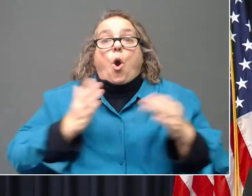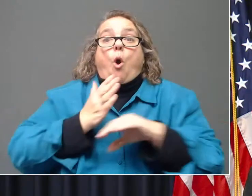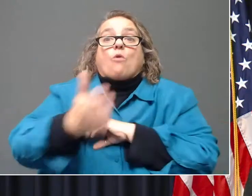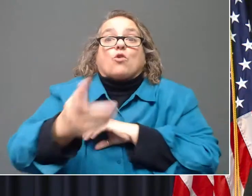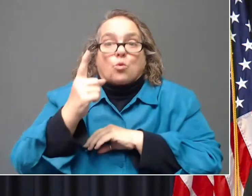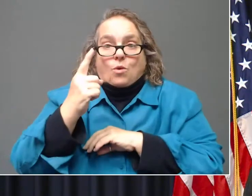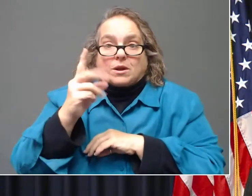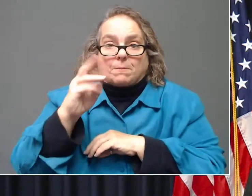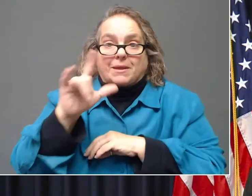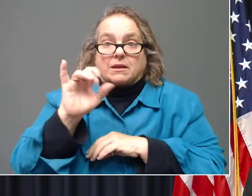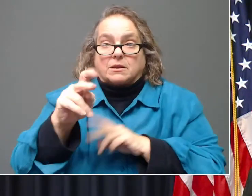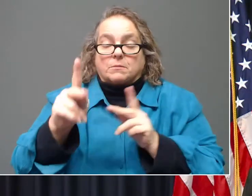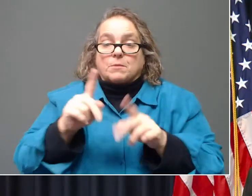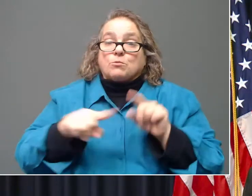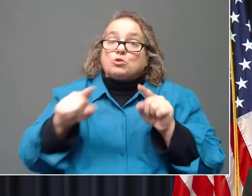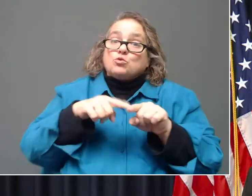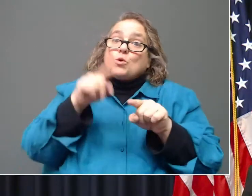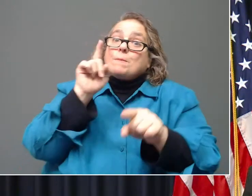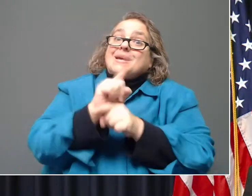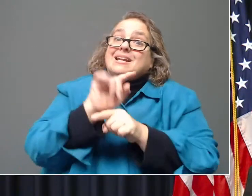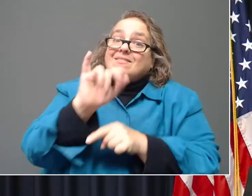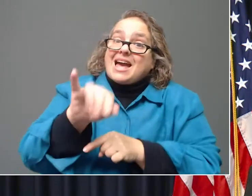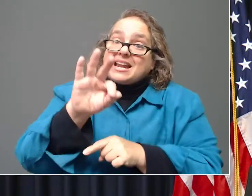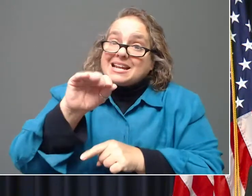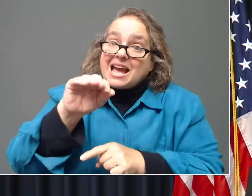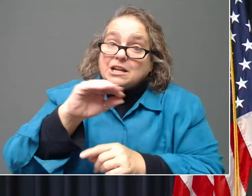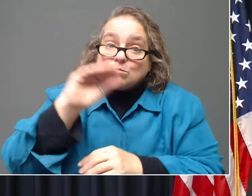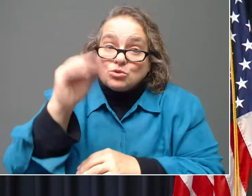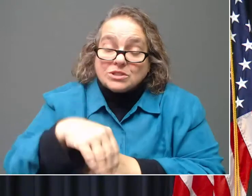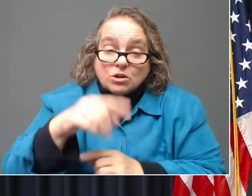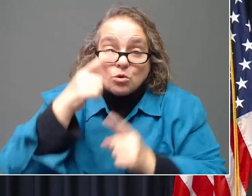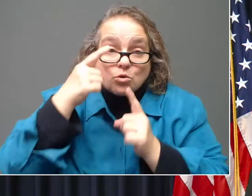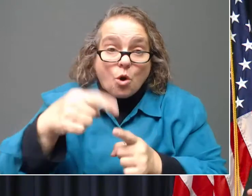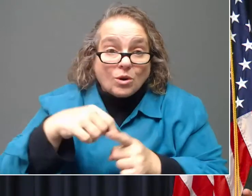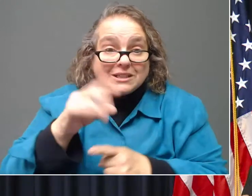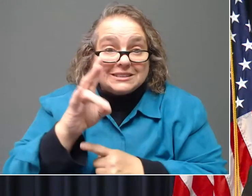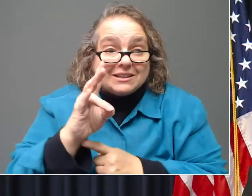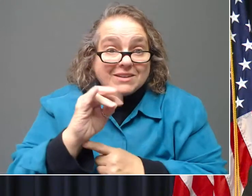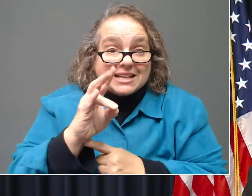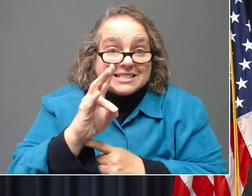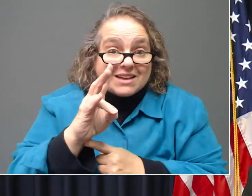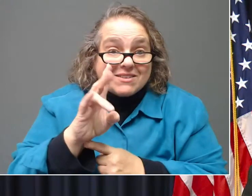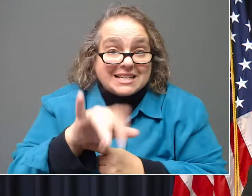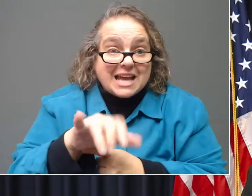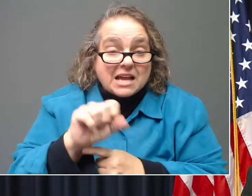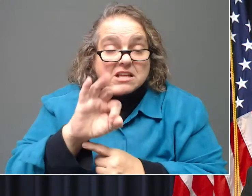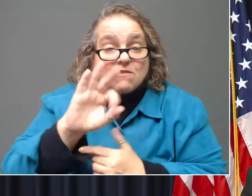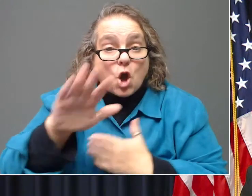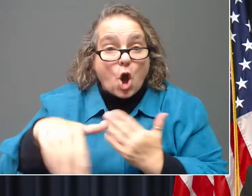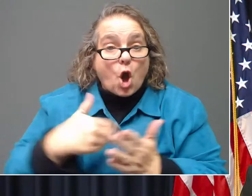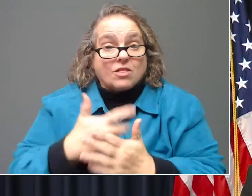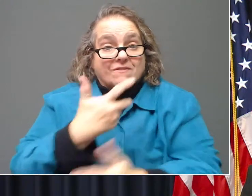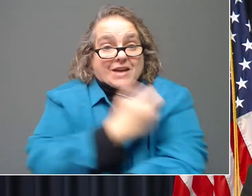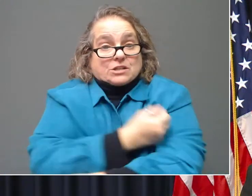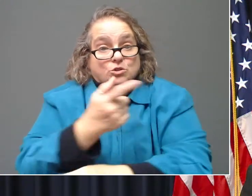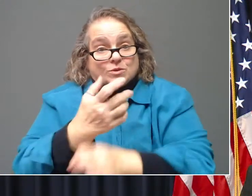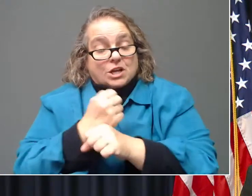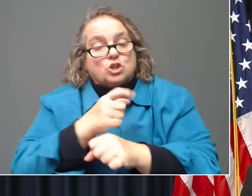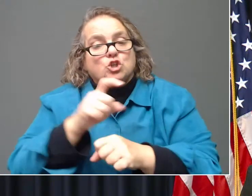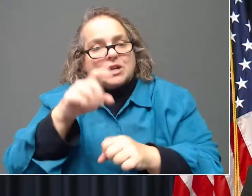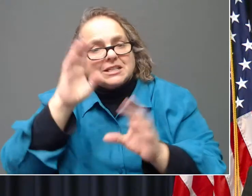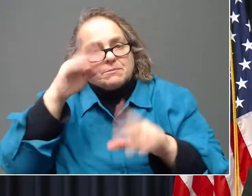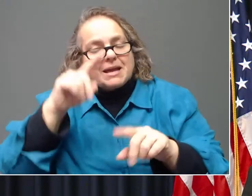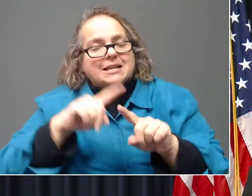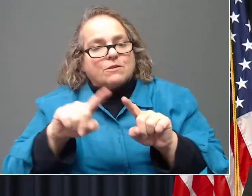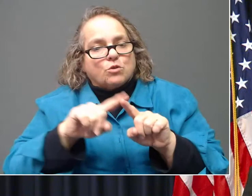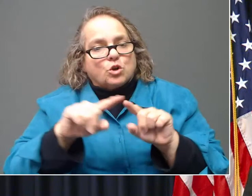to meet that 90% goal in 7 days of all the vaccine you get, you should expect to see Different groups dip into